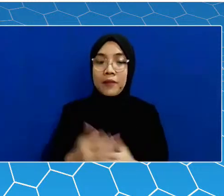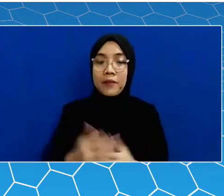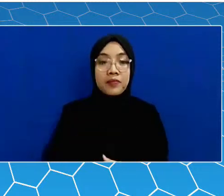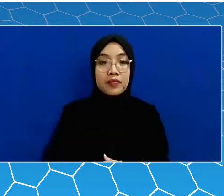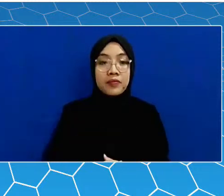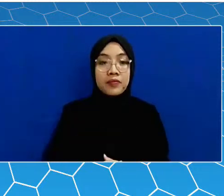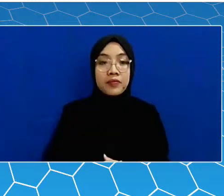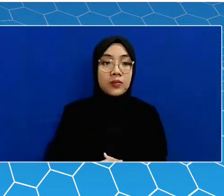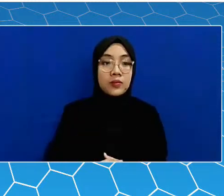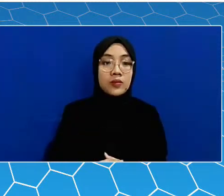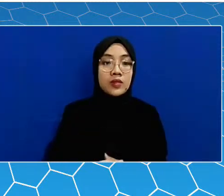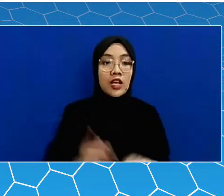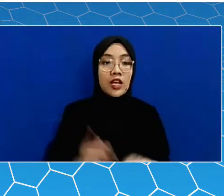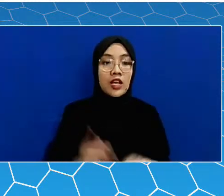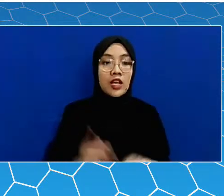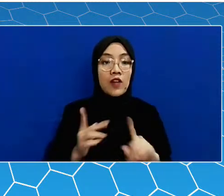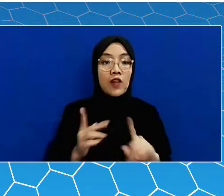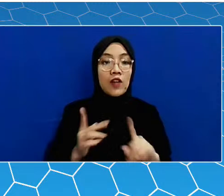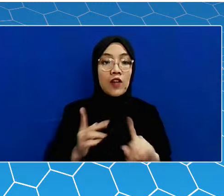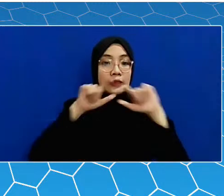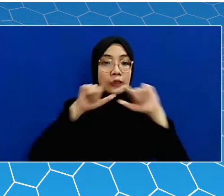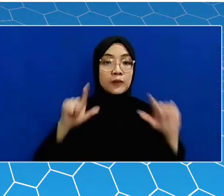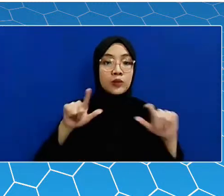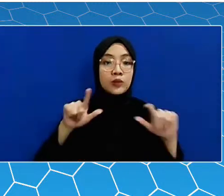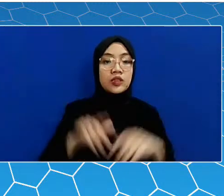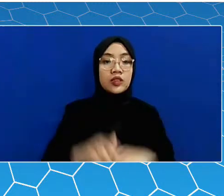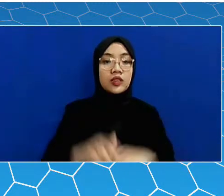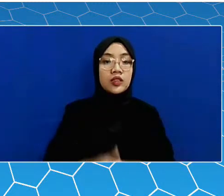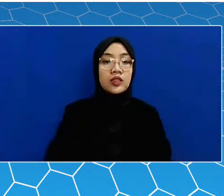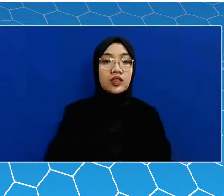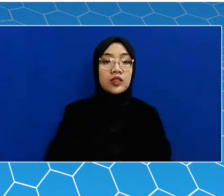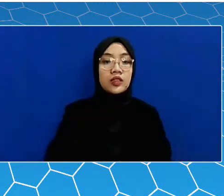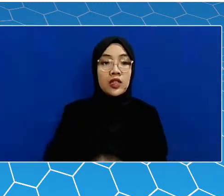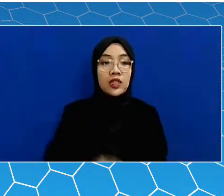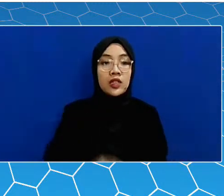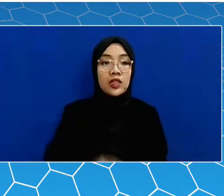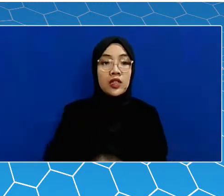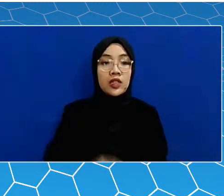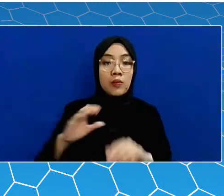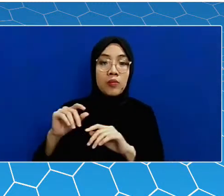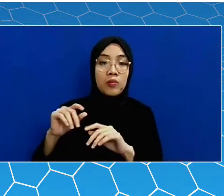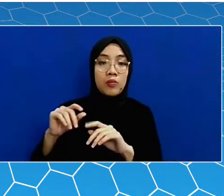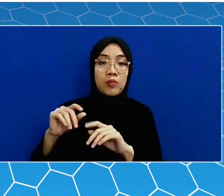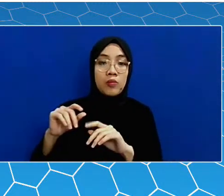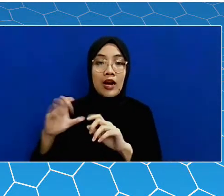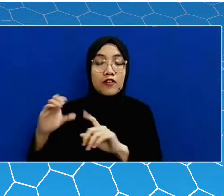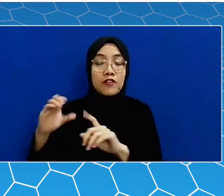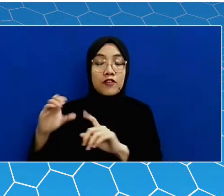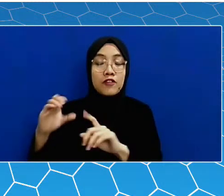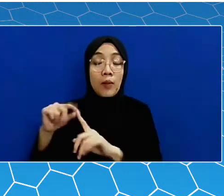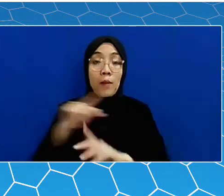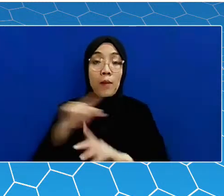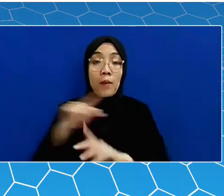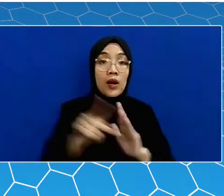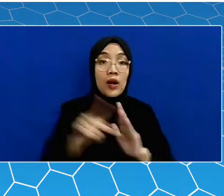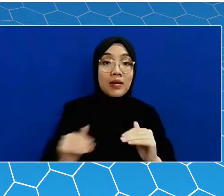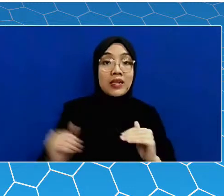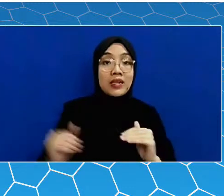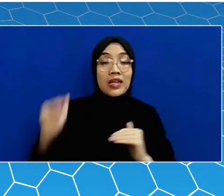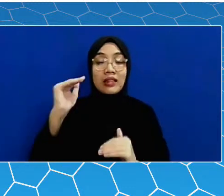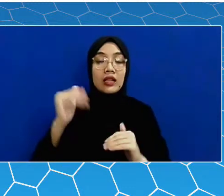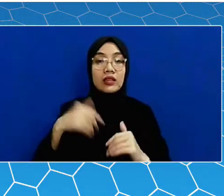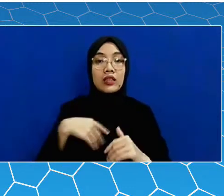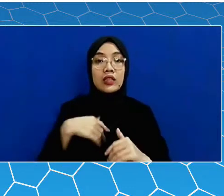Cardiac Pathways Improvement Program, which is a countrywide program, but we've started that in London and